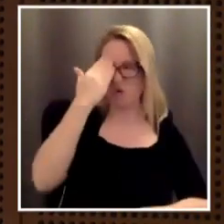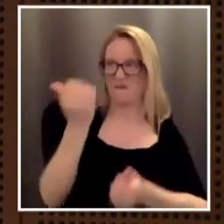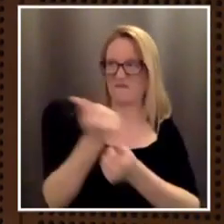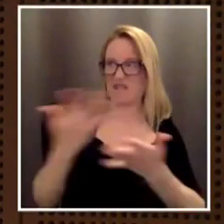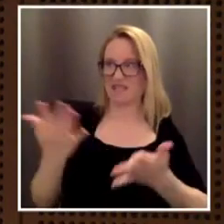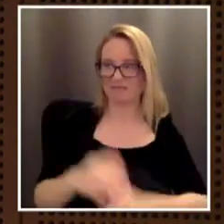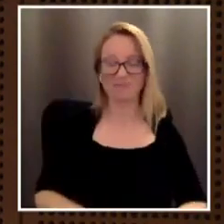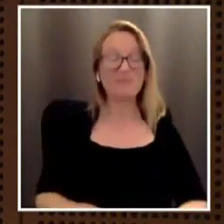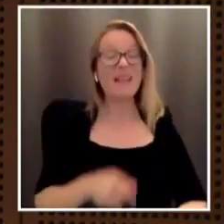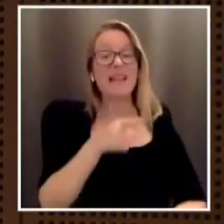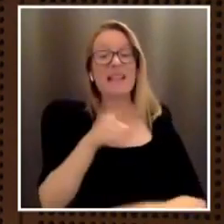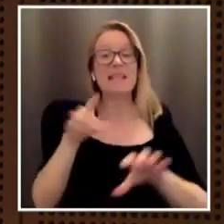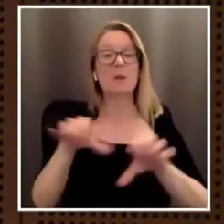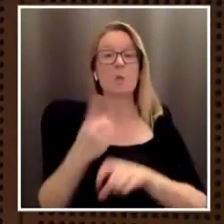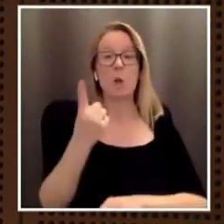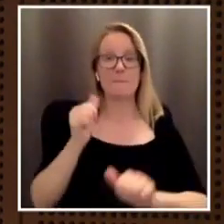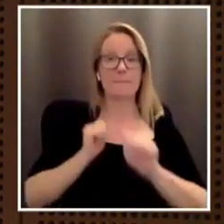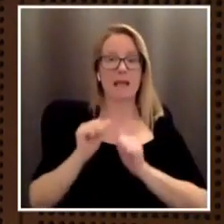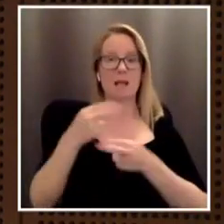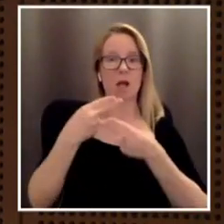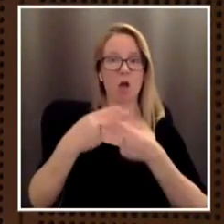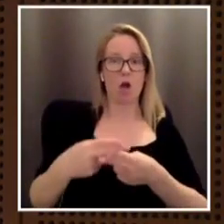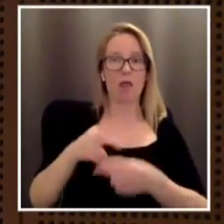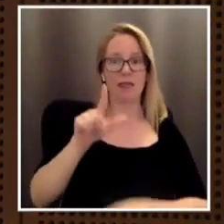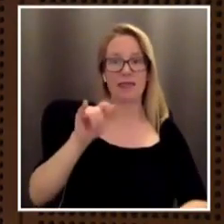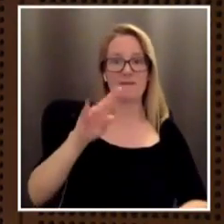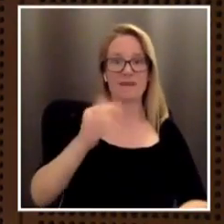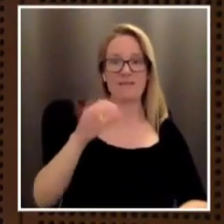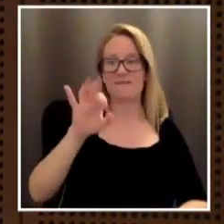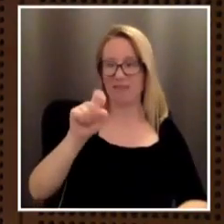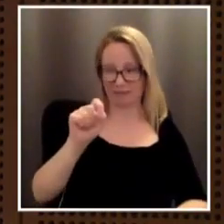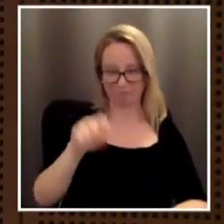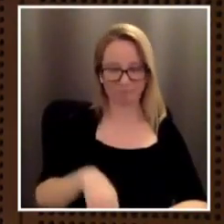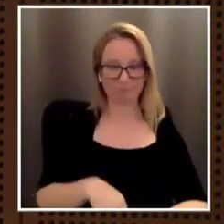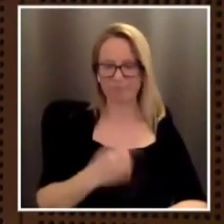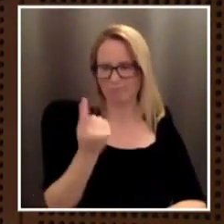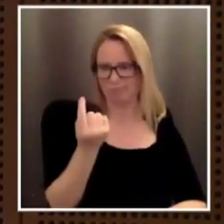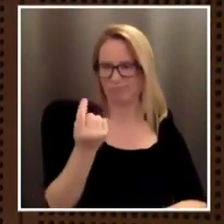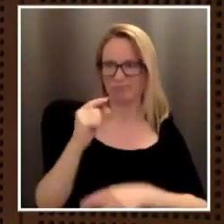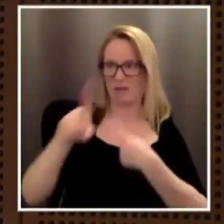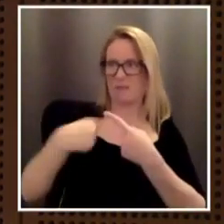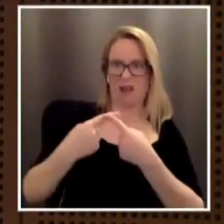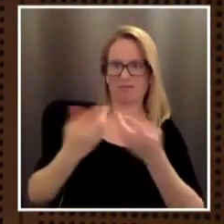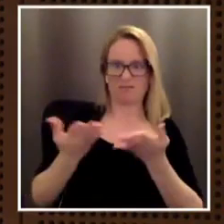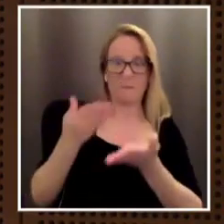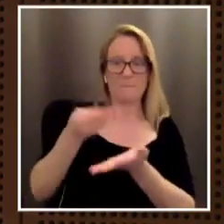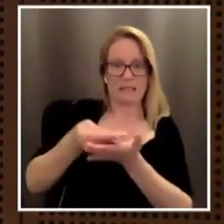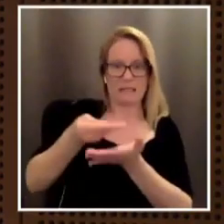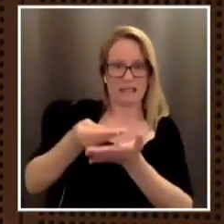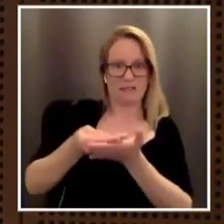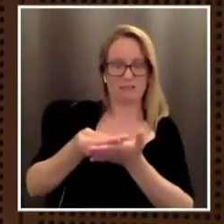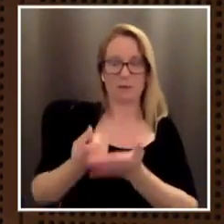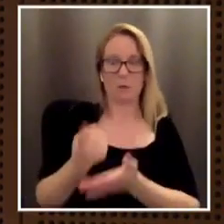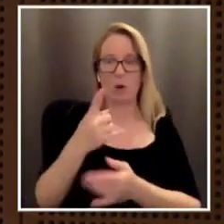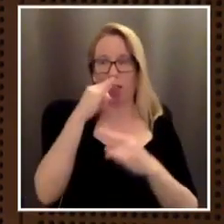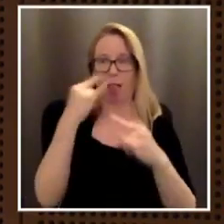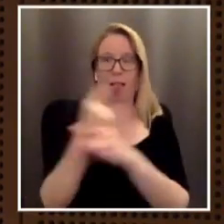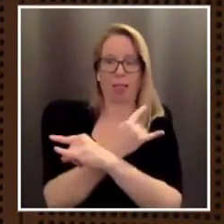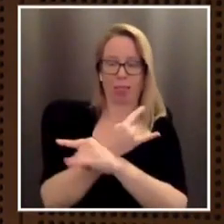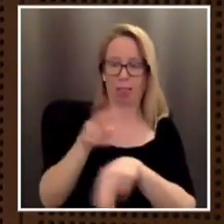So they did a play called Living Fat, which is about money. And it was a satirical look at